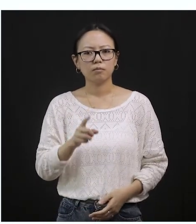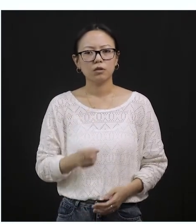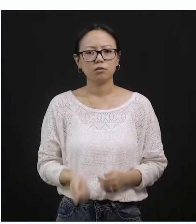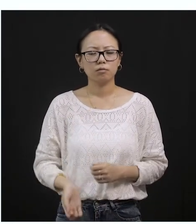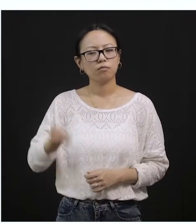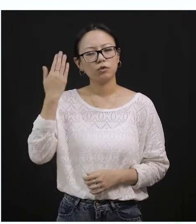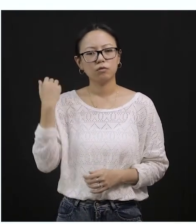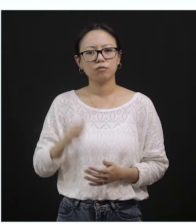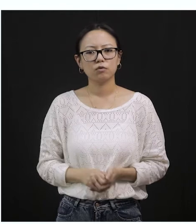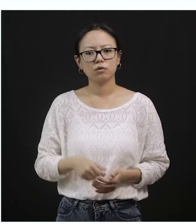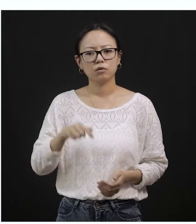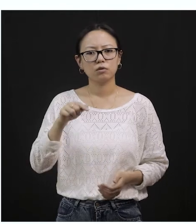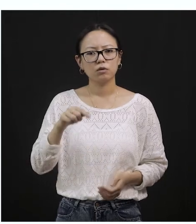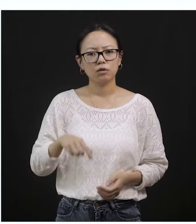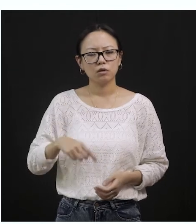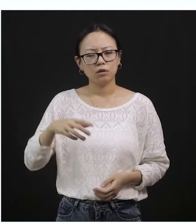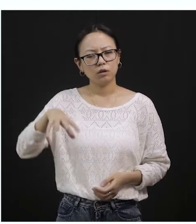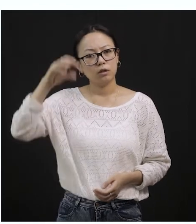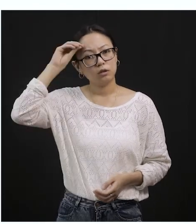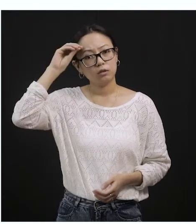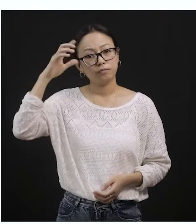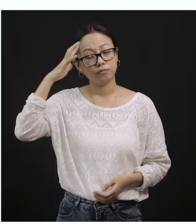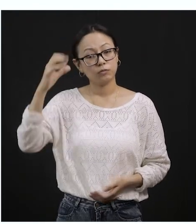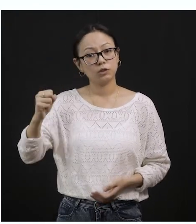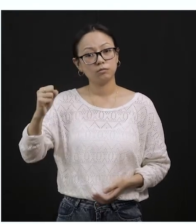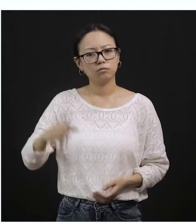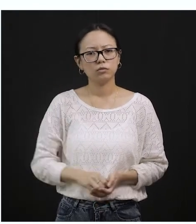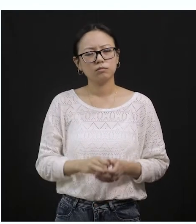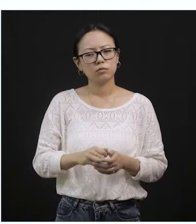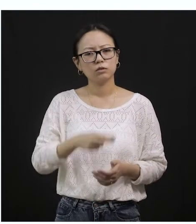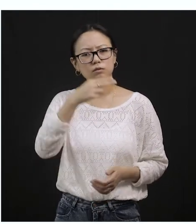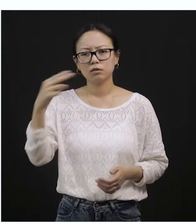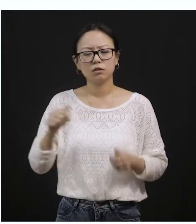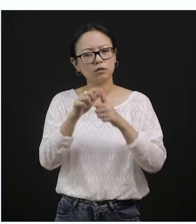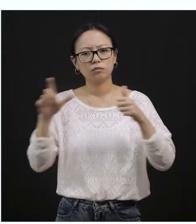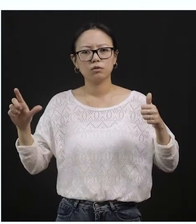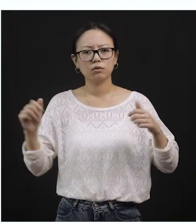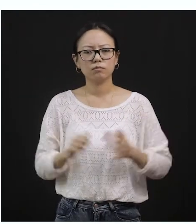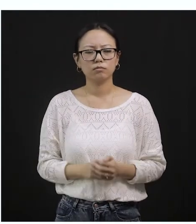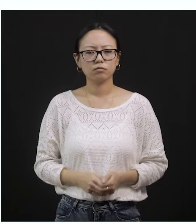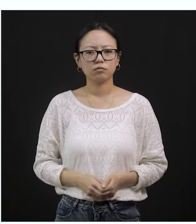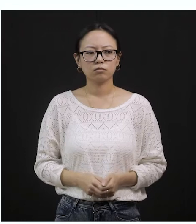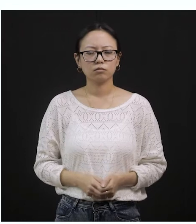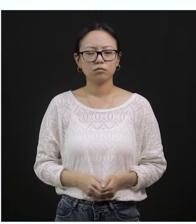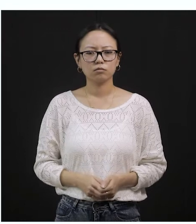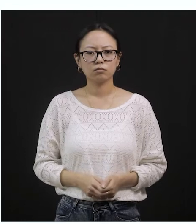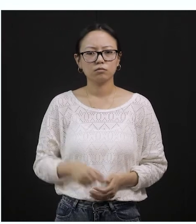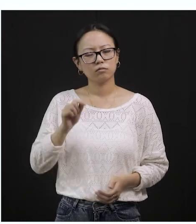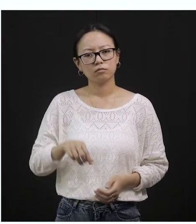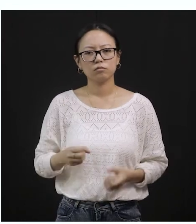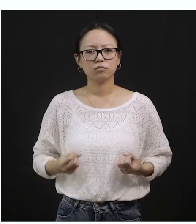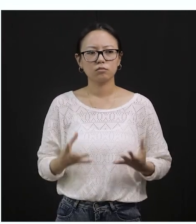to recall the name of the professions that we've already learned starting from the beginning. Shall we